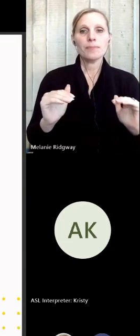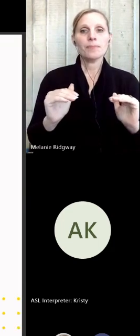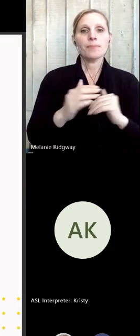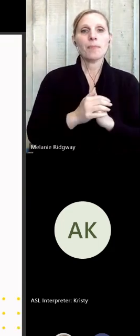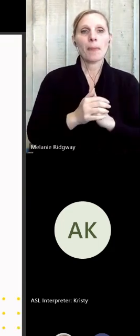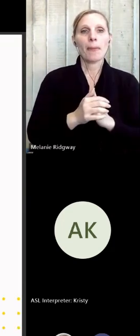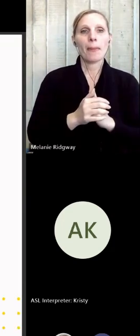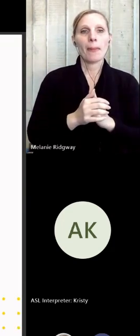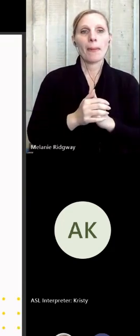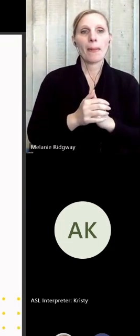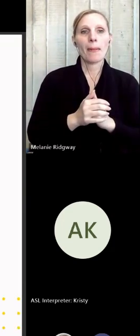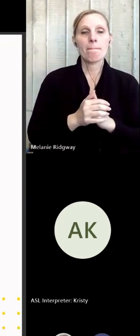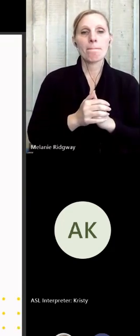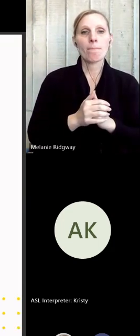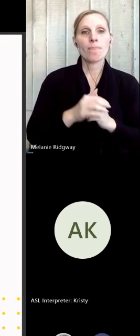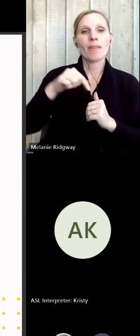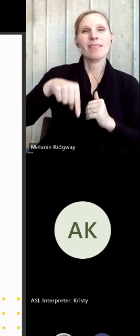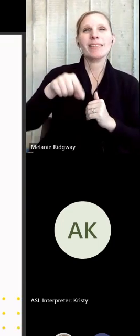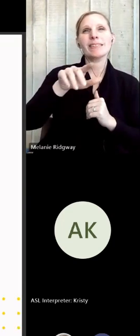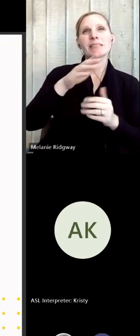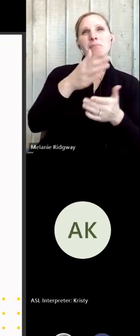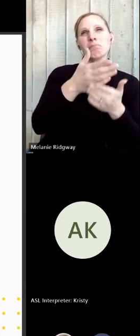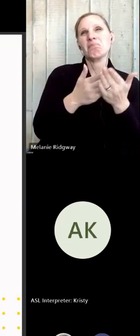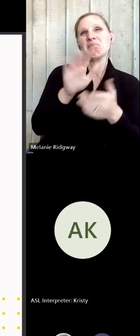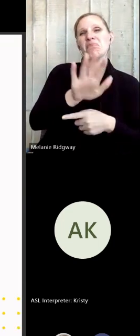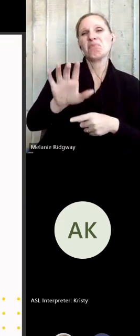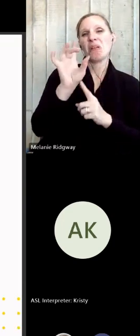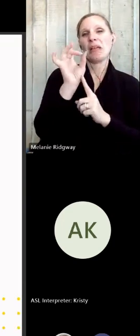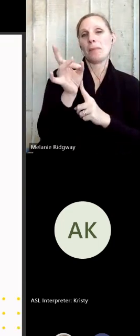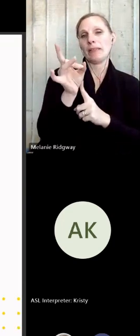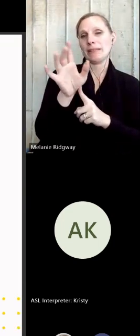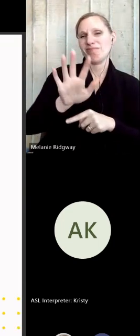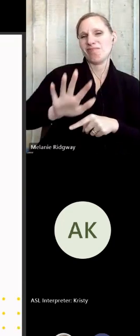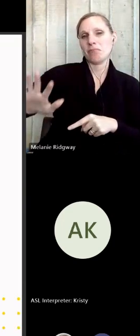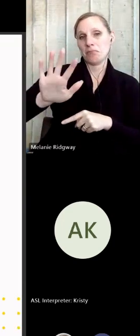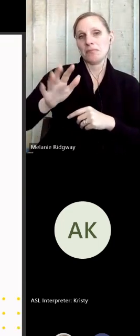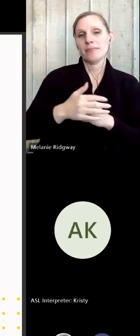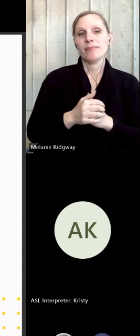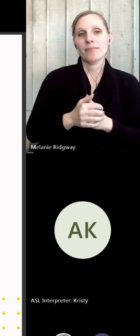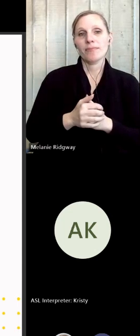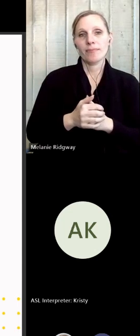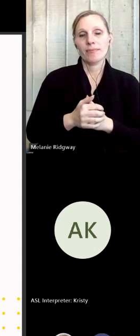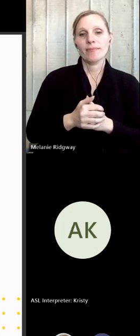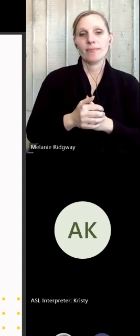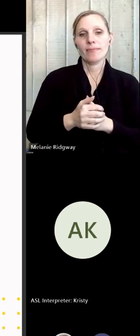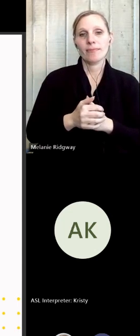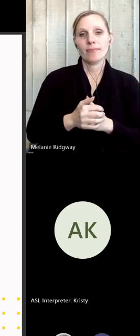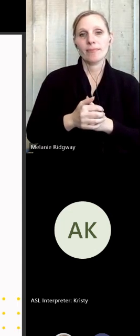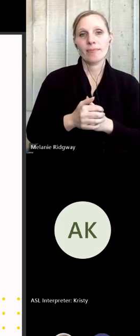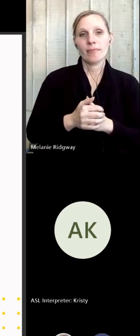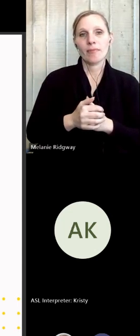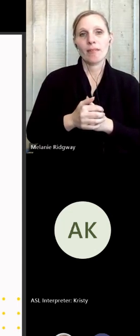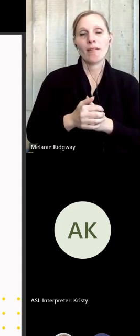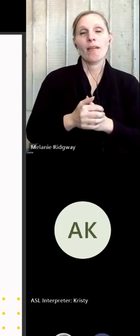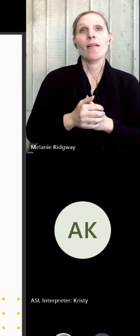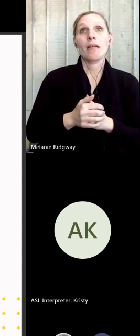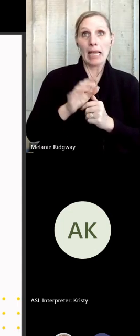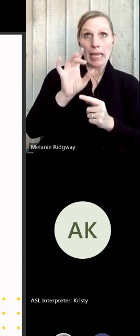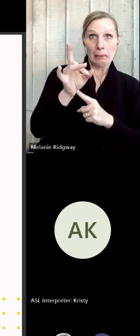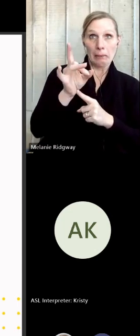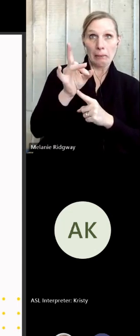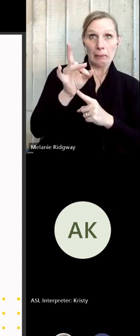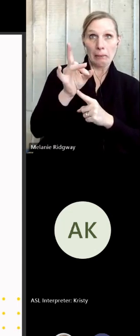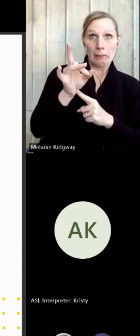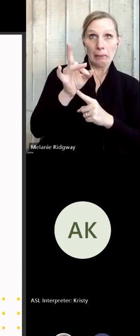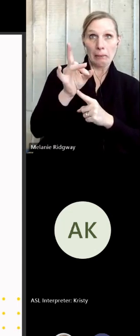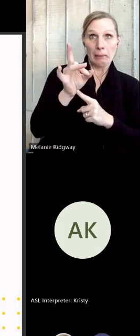This section is 8 minutes, and then is the Q&A. I know we're